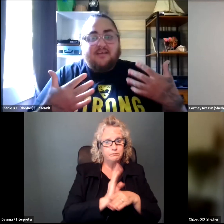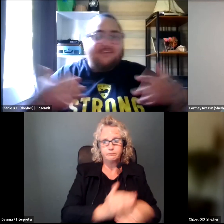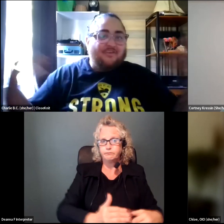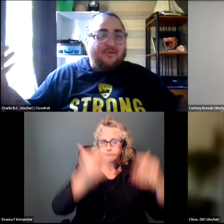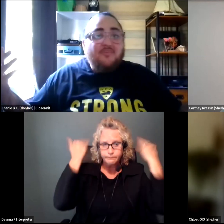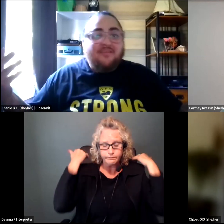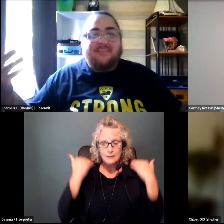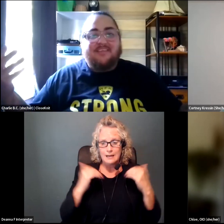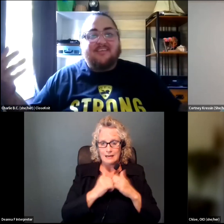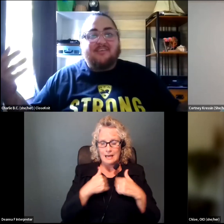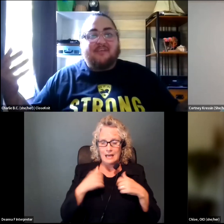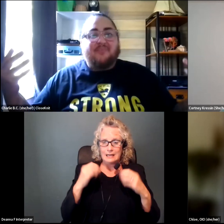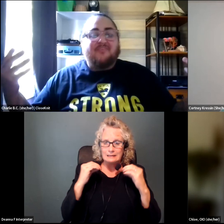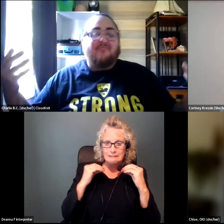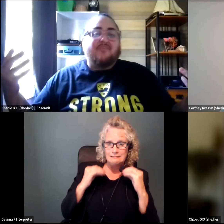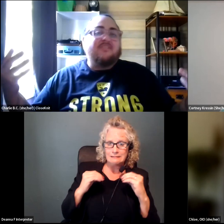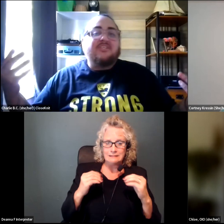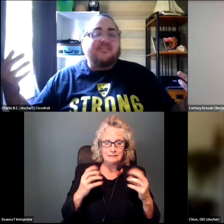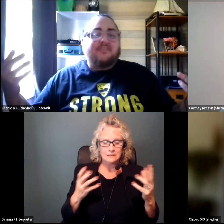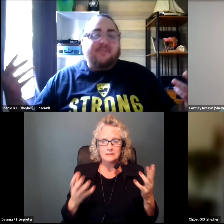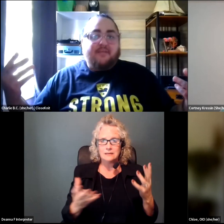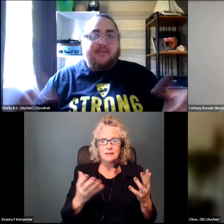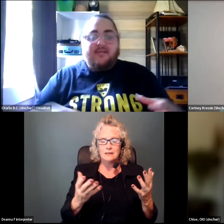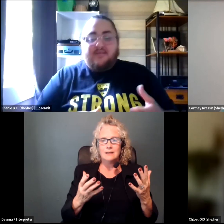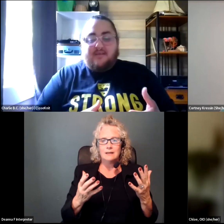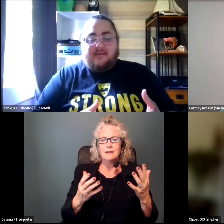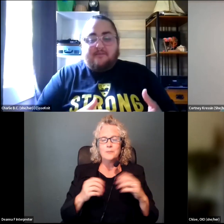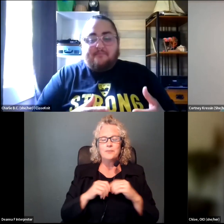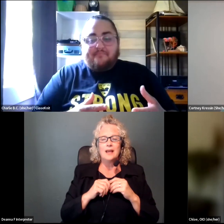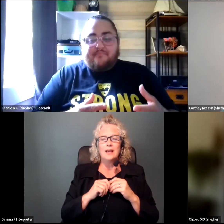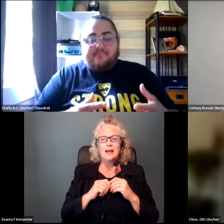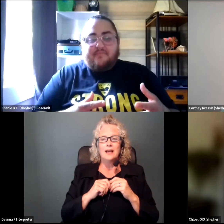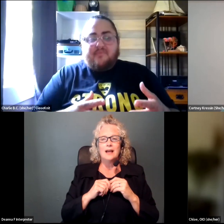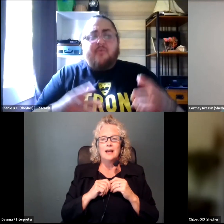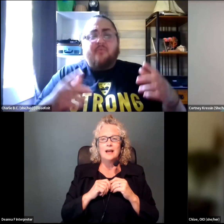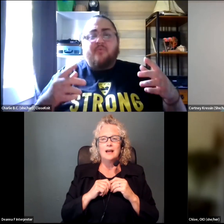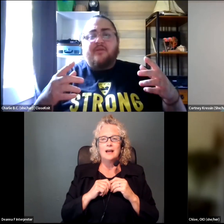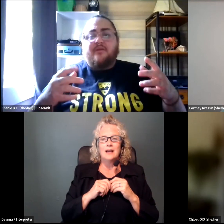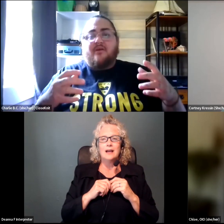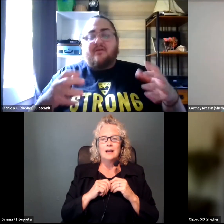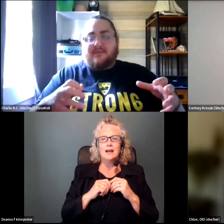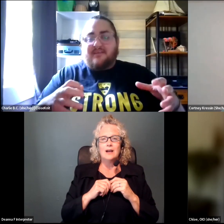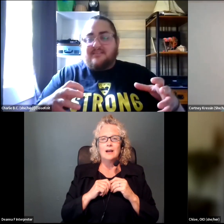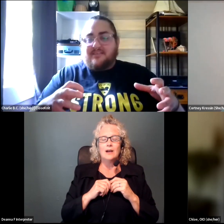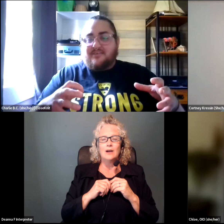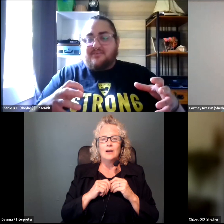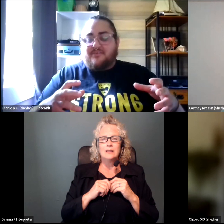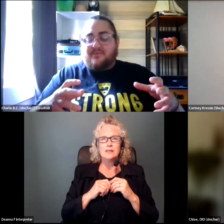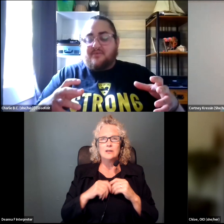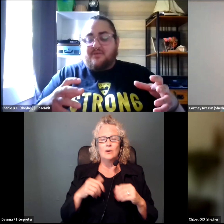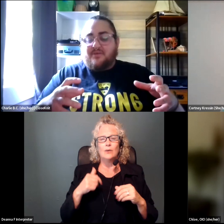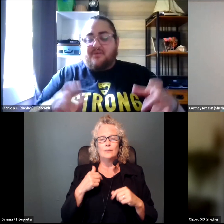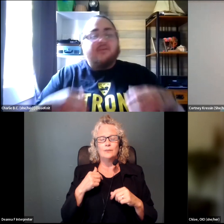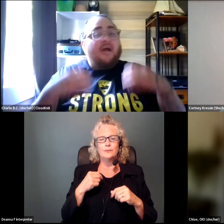a human, the things that our family and friends teach us every day, right? So we aren't